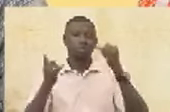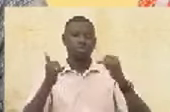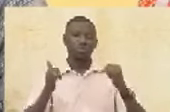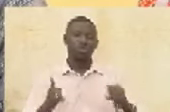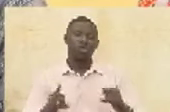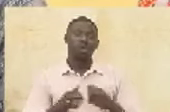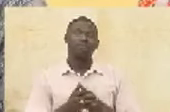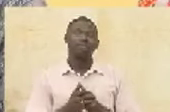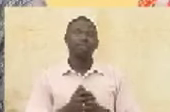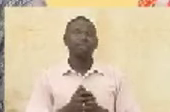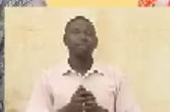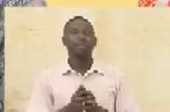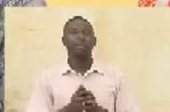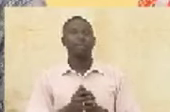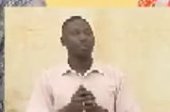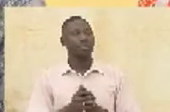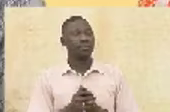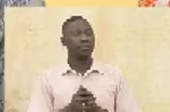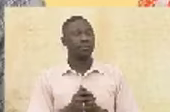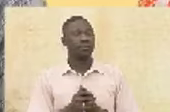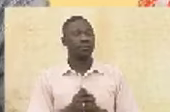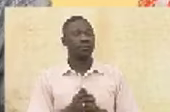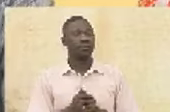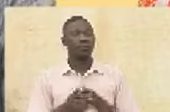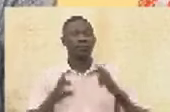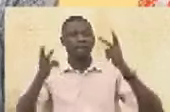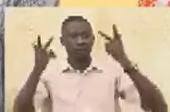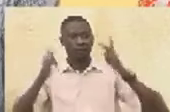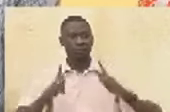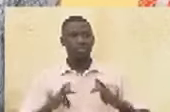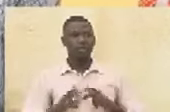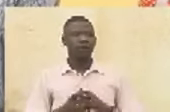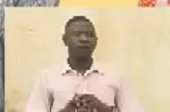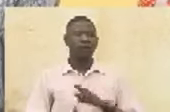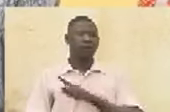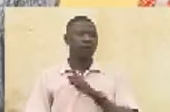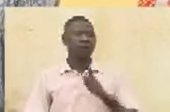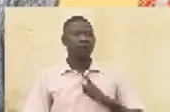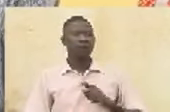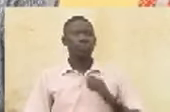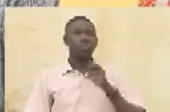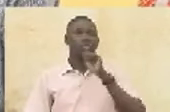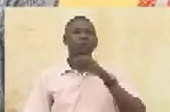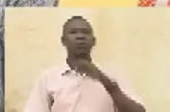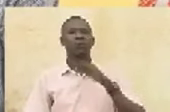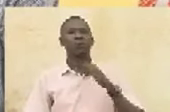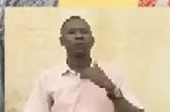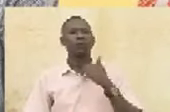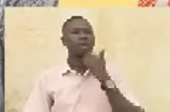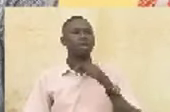bake ila sere ya rokan. Council, your request, Emma,